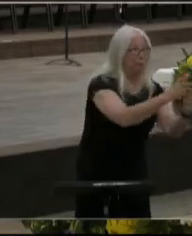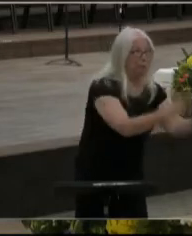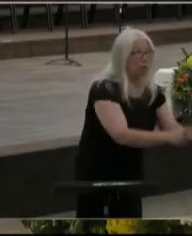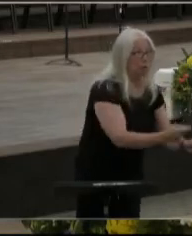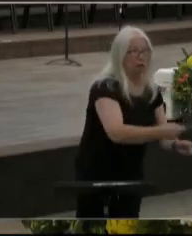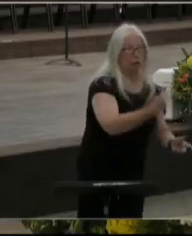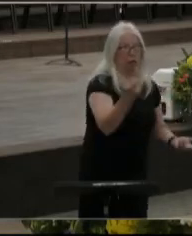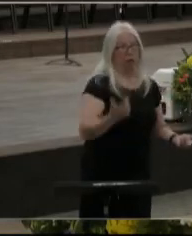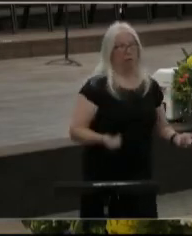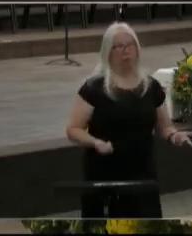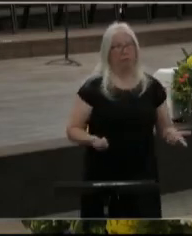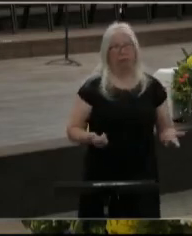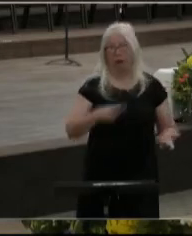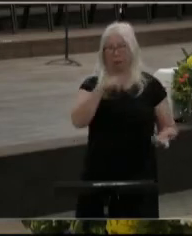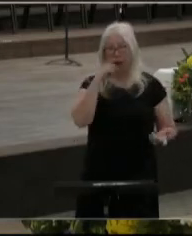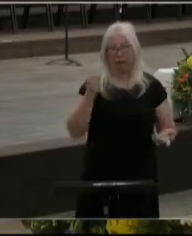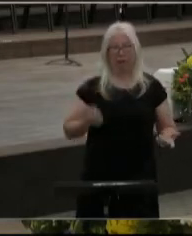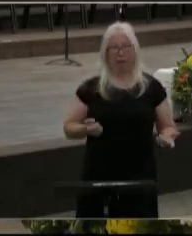I don't mean it ugly.